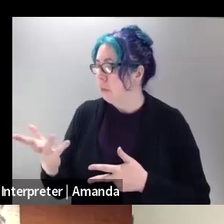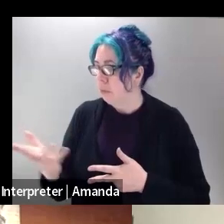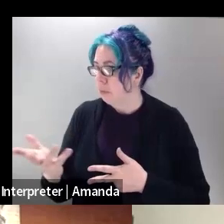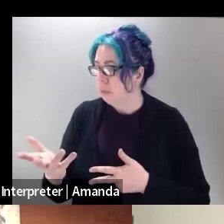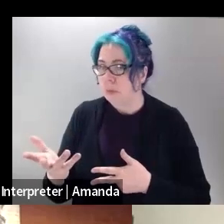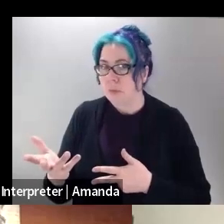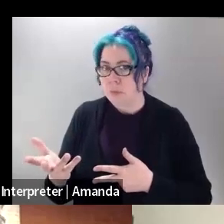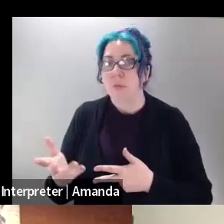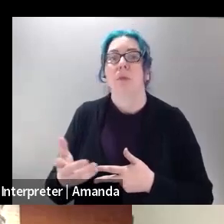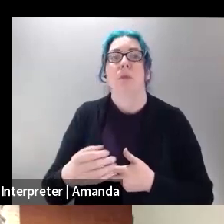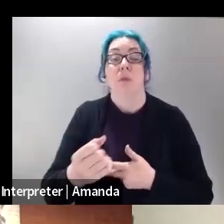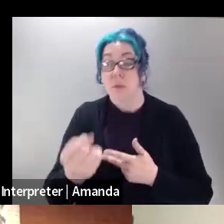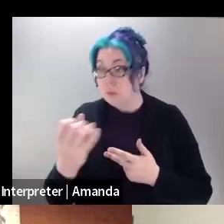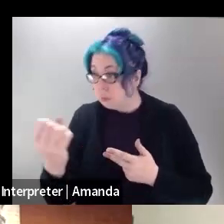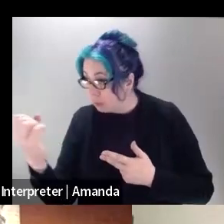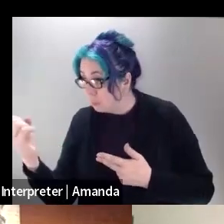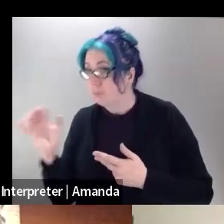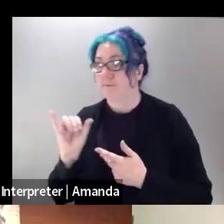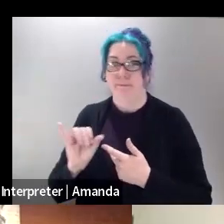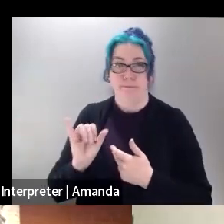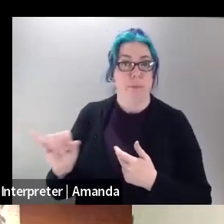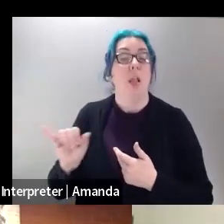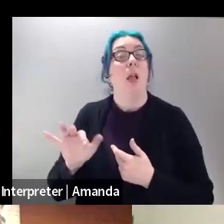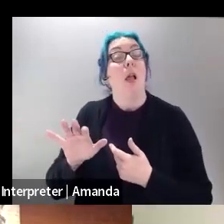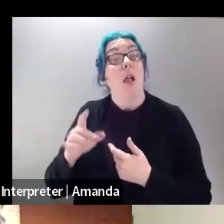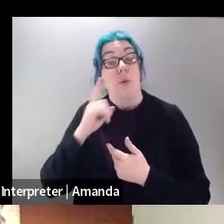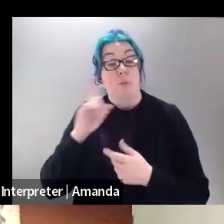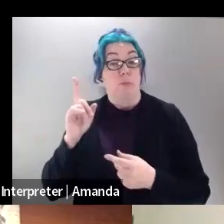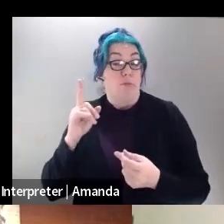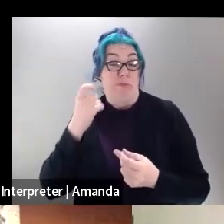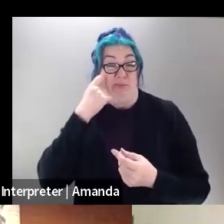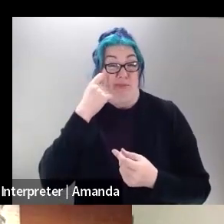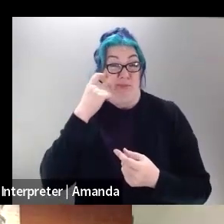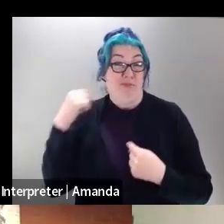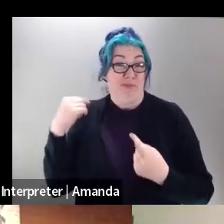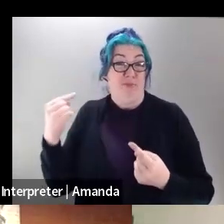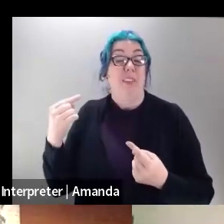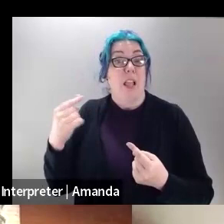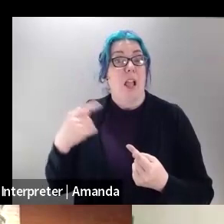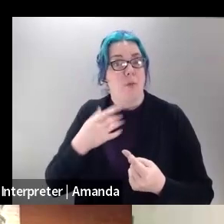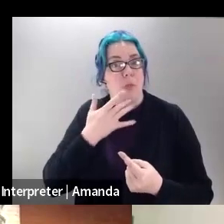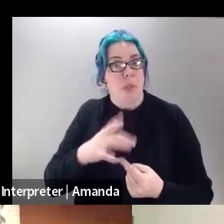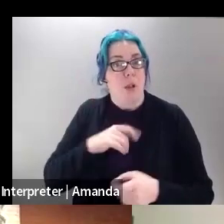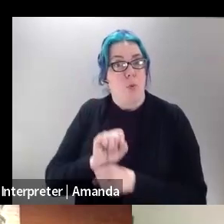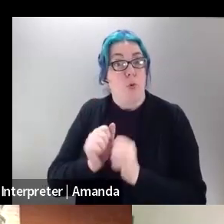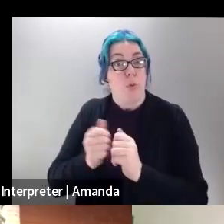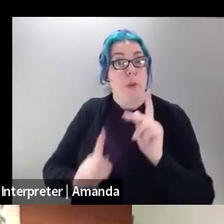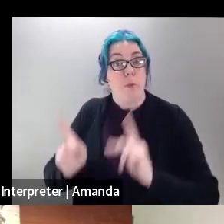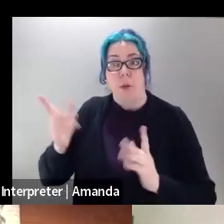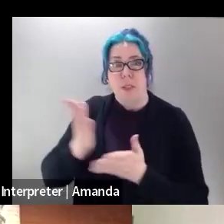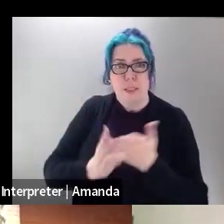of processes, I've gotten to work with some folks who are really well versed in like access needs and are like quick to be